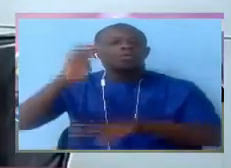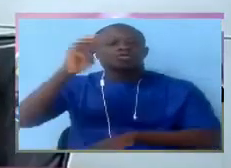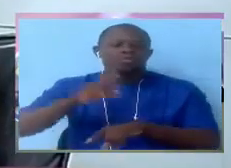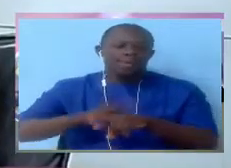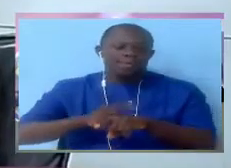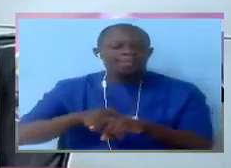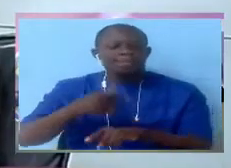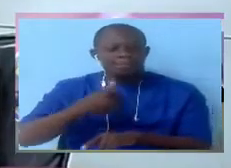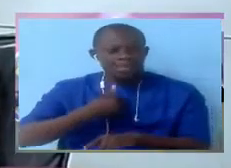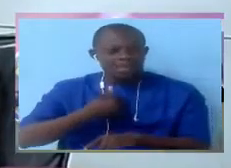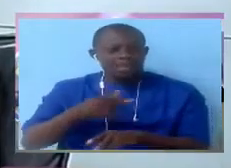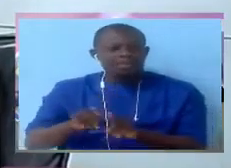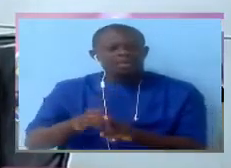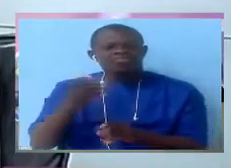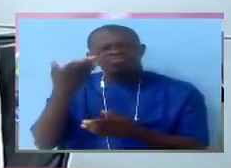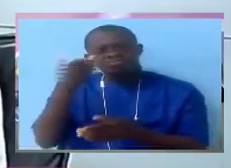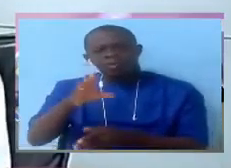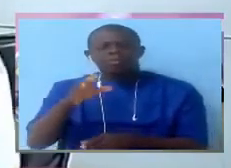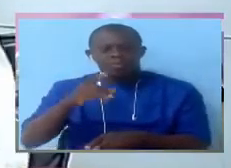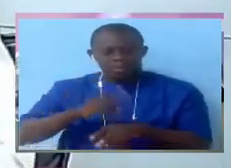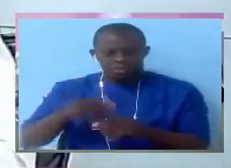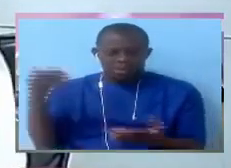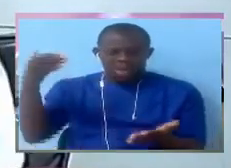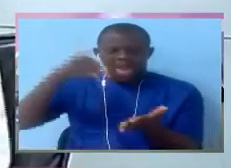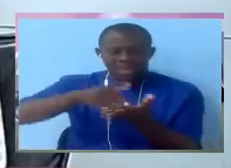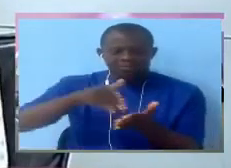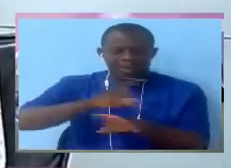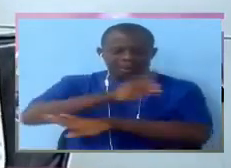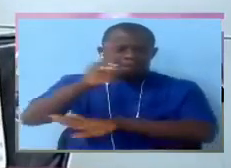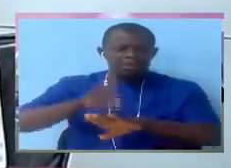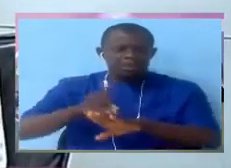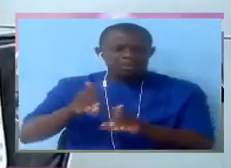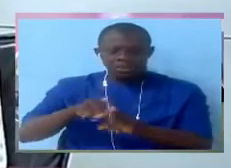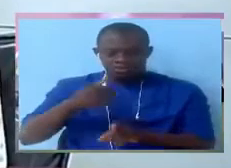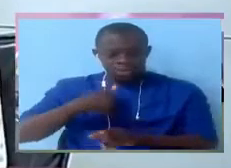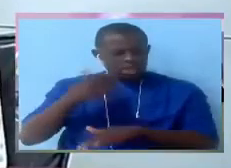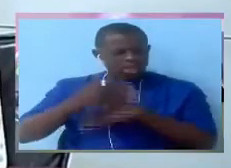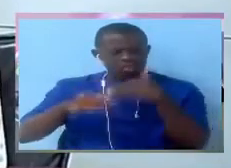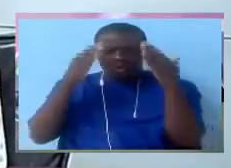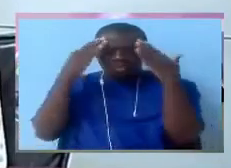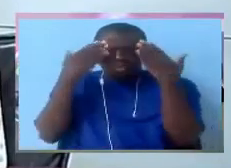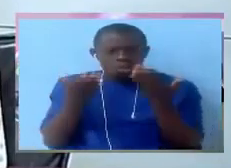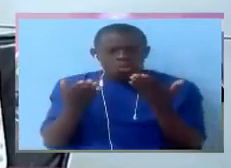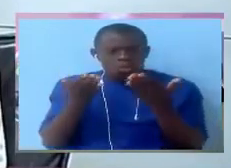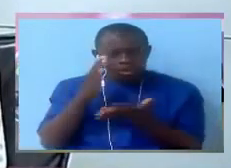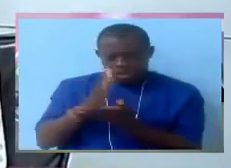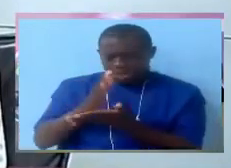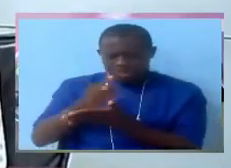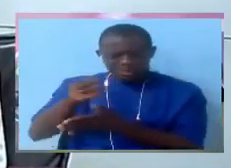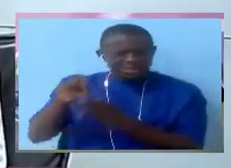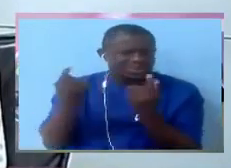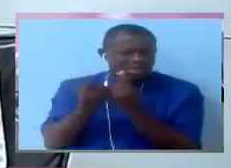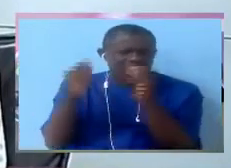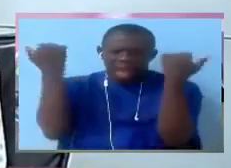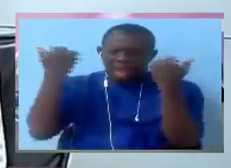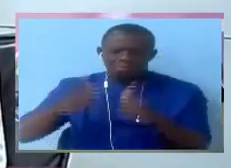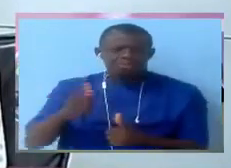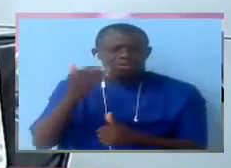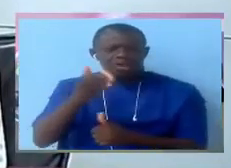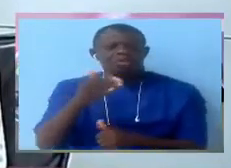nastanga since mo ñuy fofu nonu xamu woni sa lolo fa nekk. When I newly came, I did not know that was